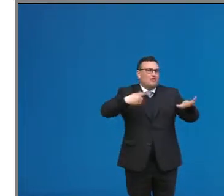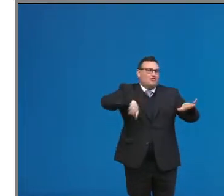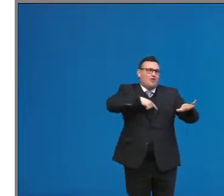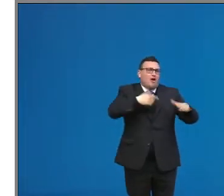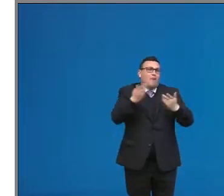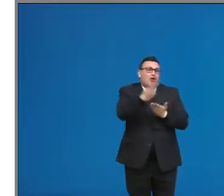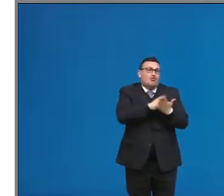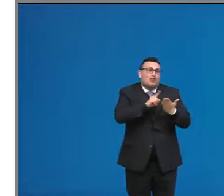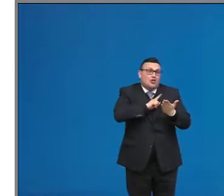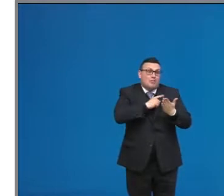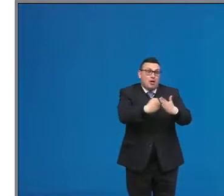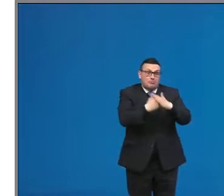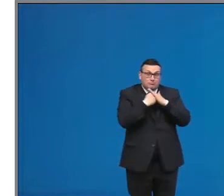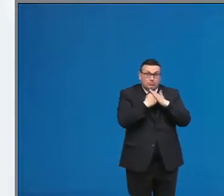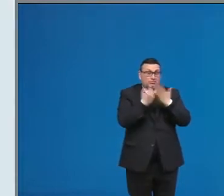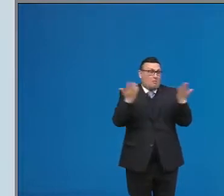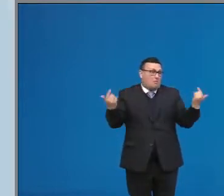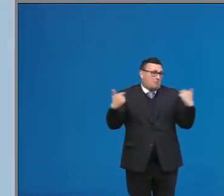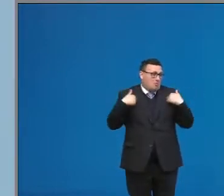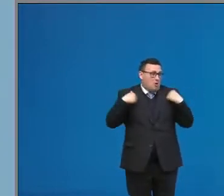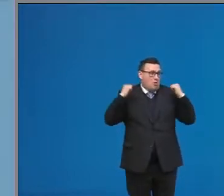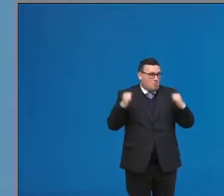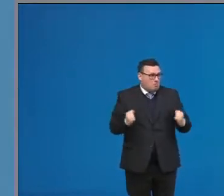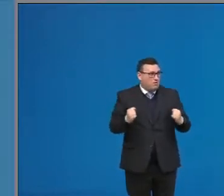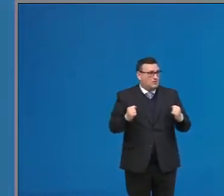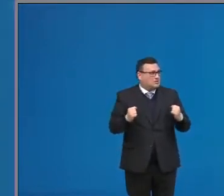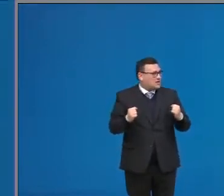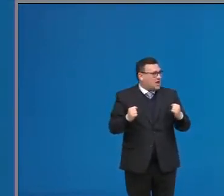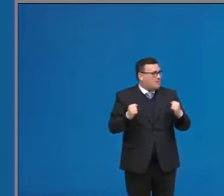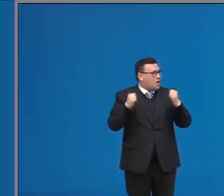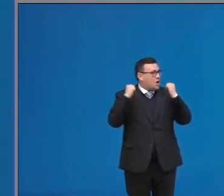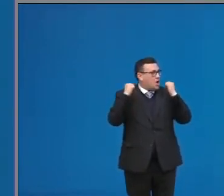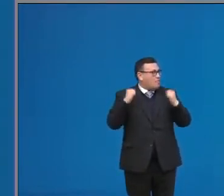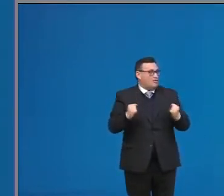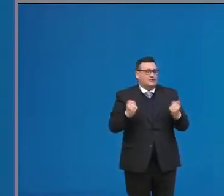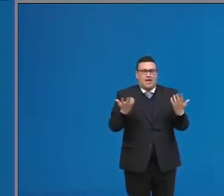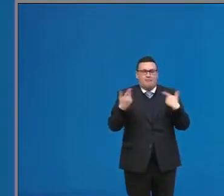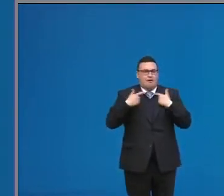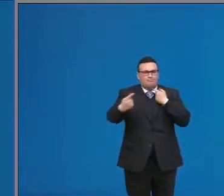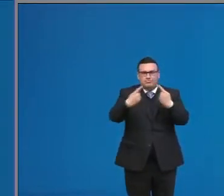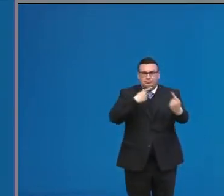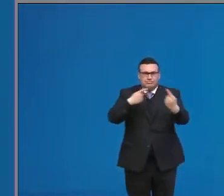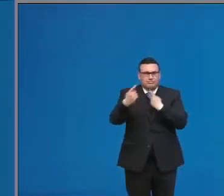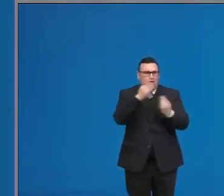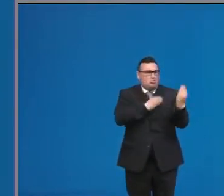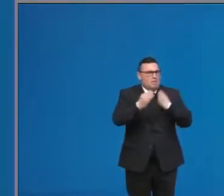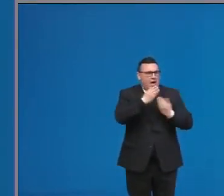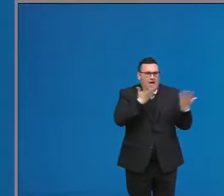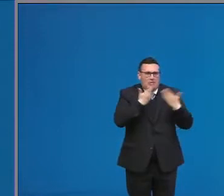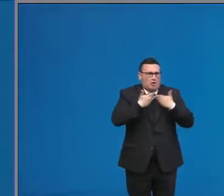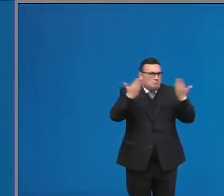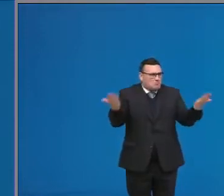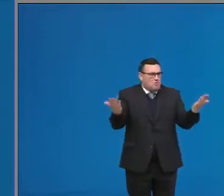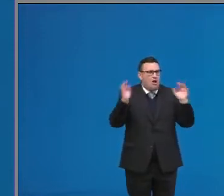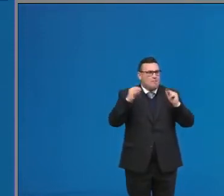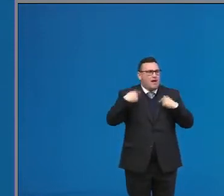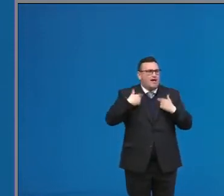you have any question, we can take it or we can discuss it during breaks.